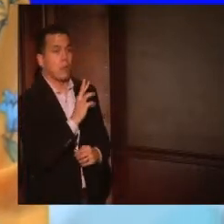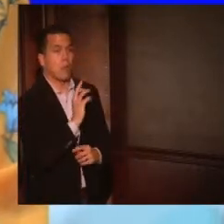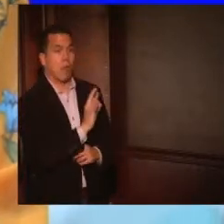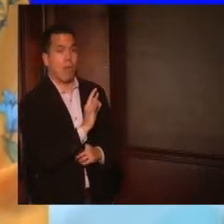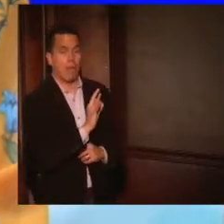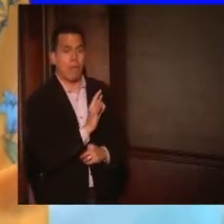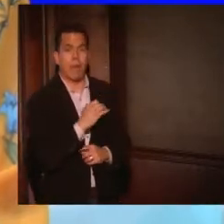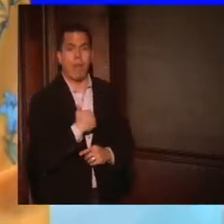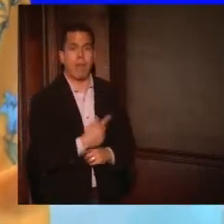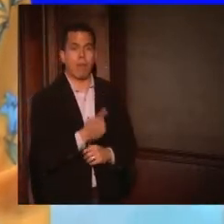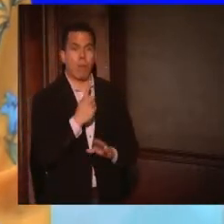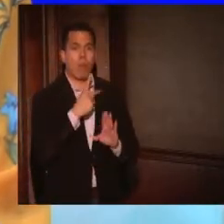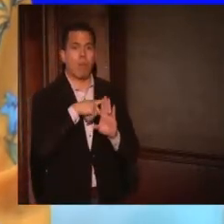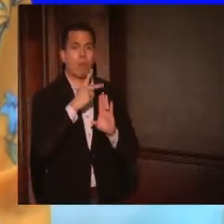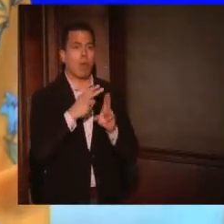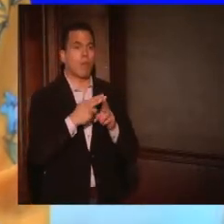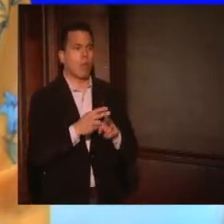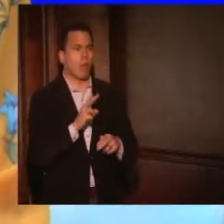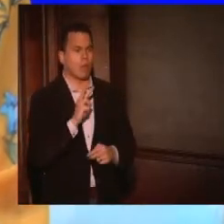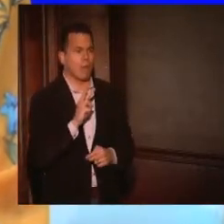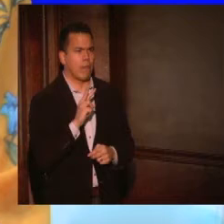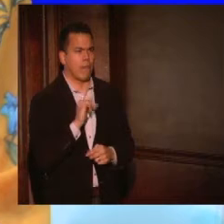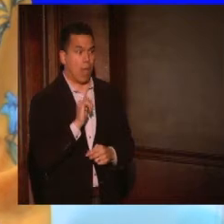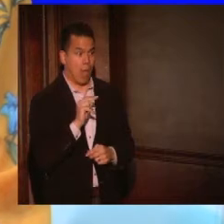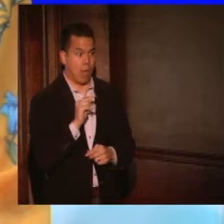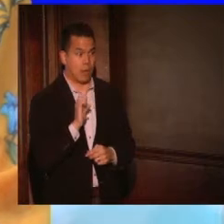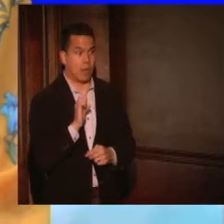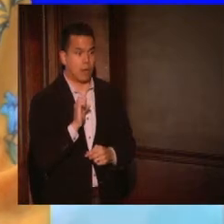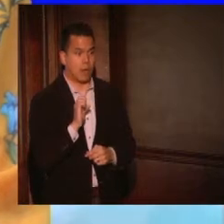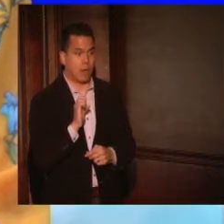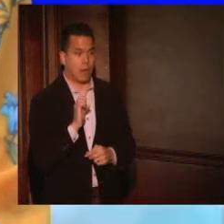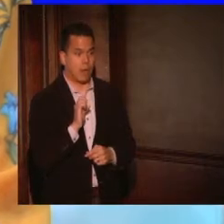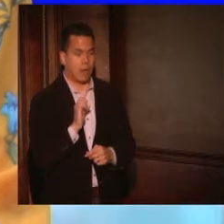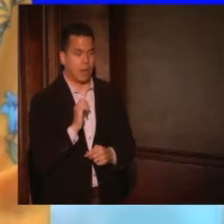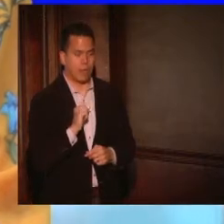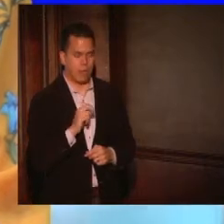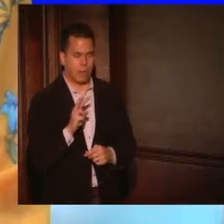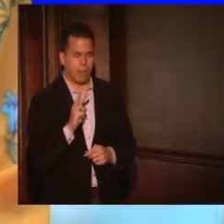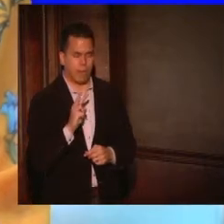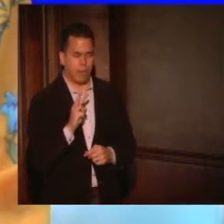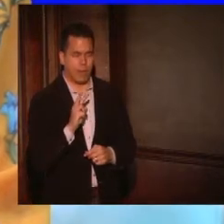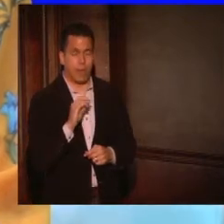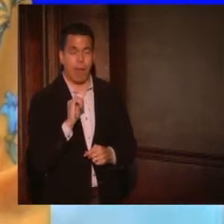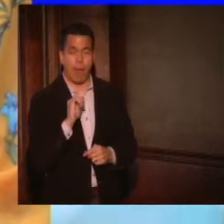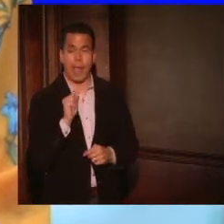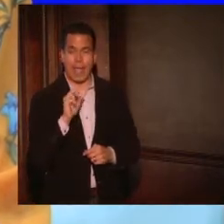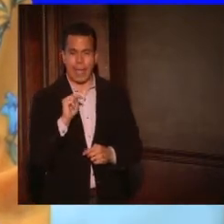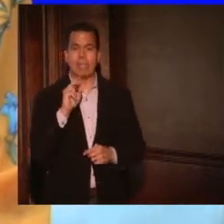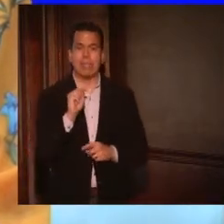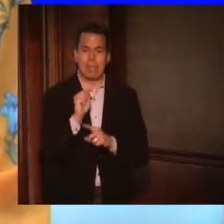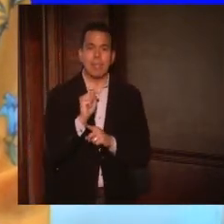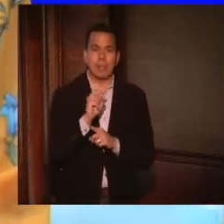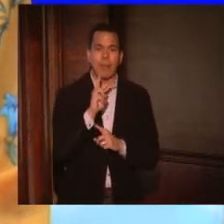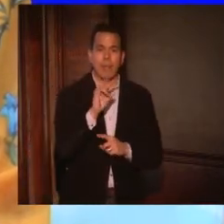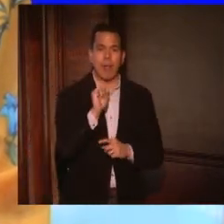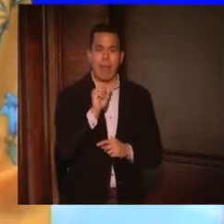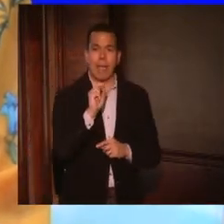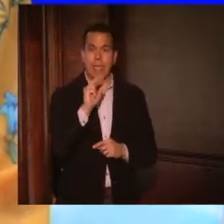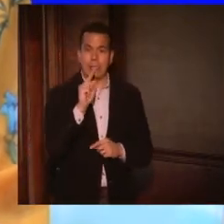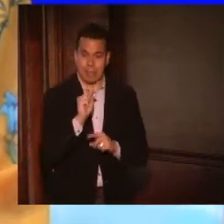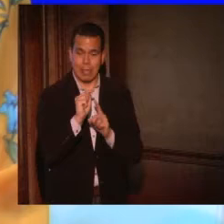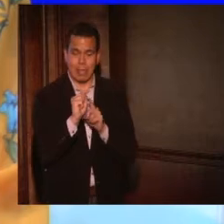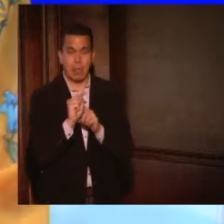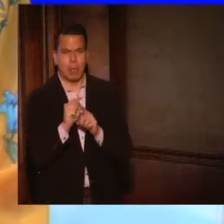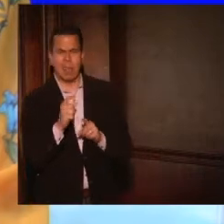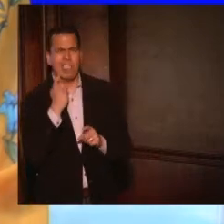have a platform called Viant, which is a supply chain management platform. Viant. Okay. V-I-A-N-T. They just put out a great case study about this case,